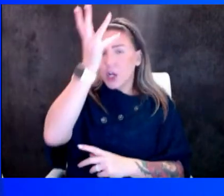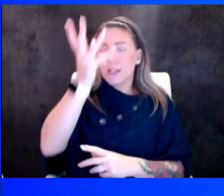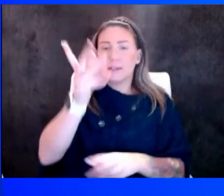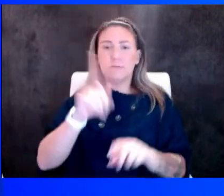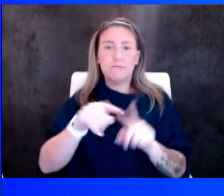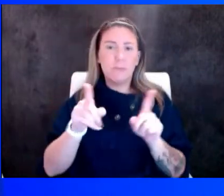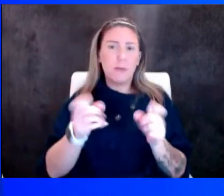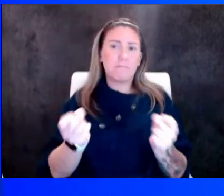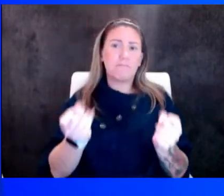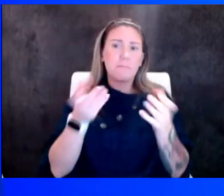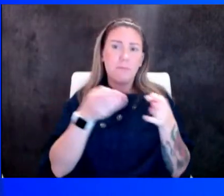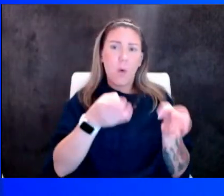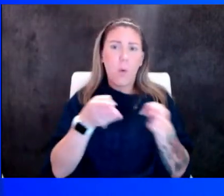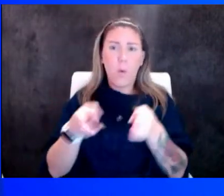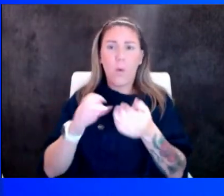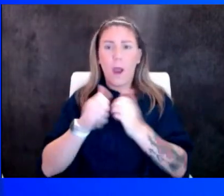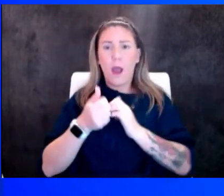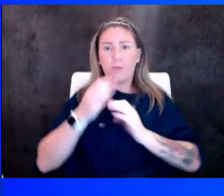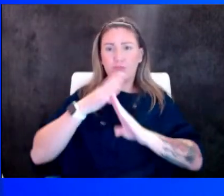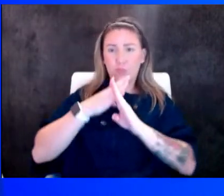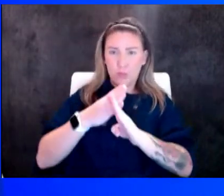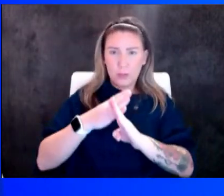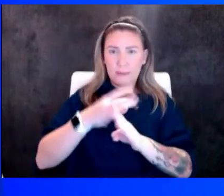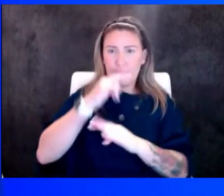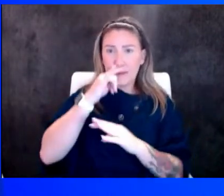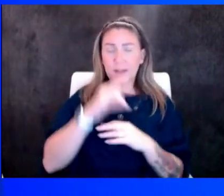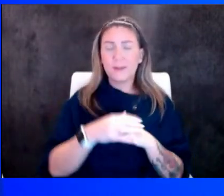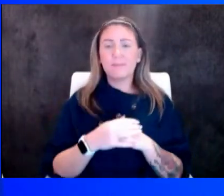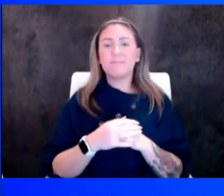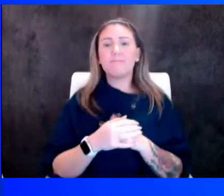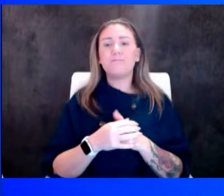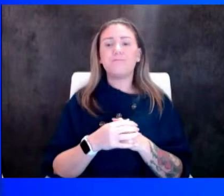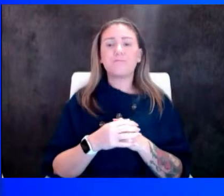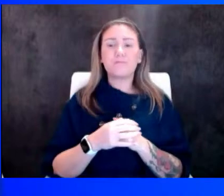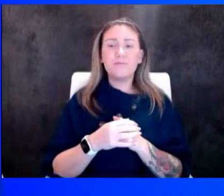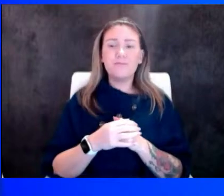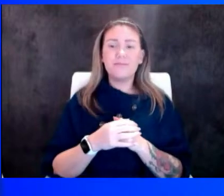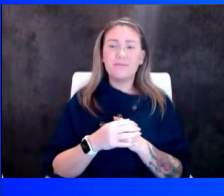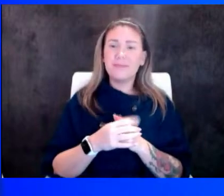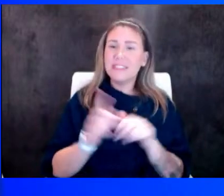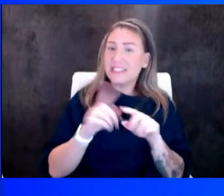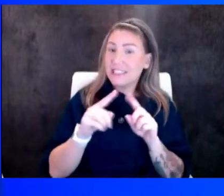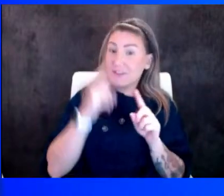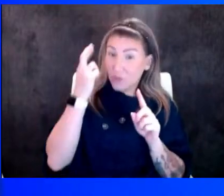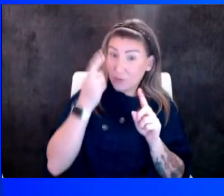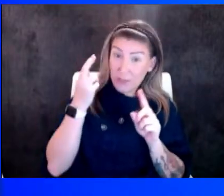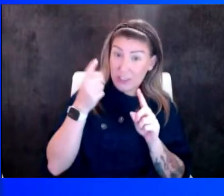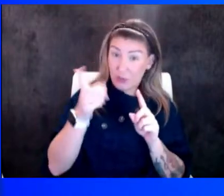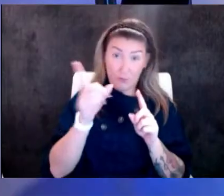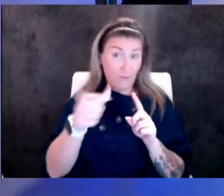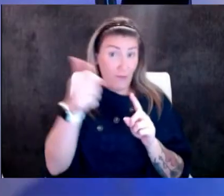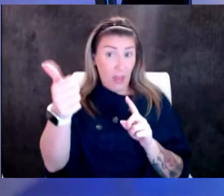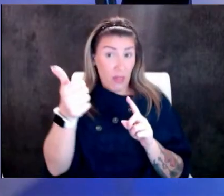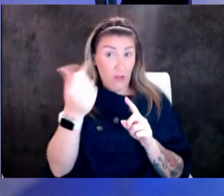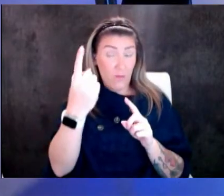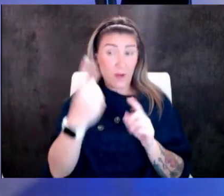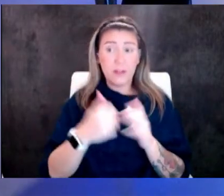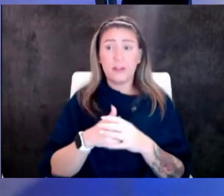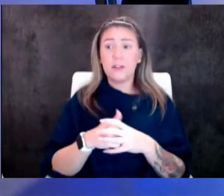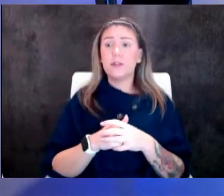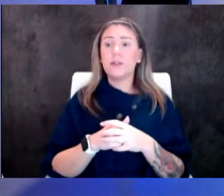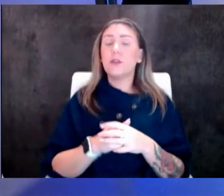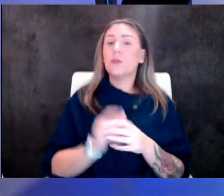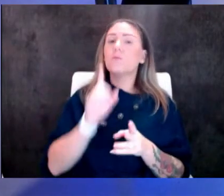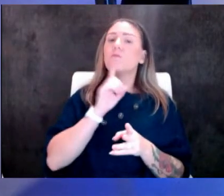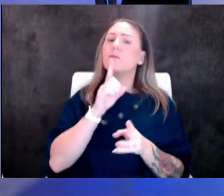protect kids, but I think that there's a lot of different reasons. I don't know if you have any other things to add. We're really focusing